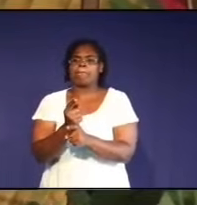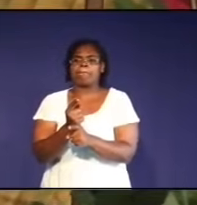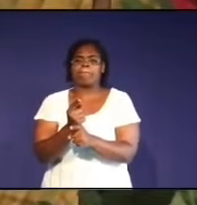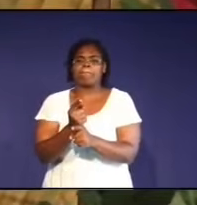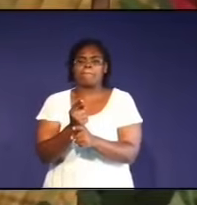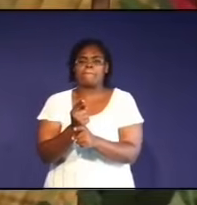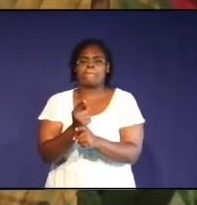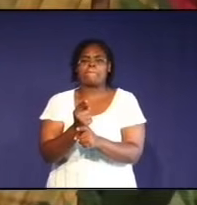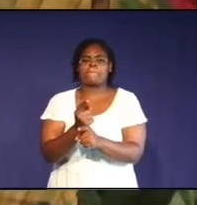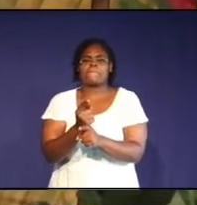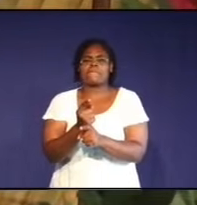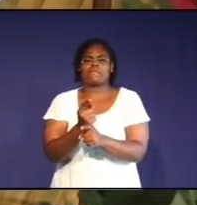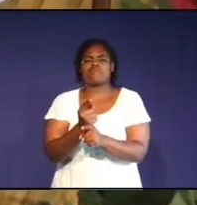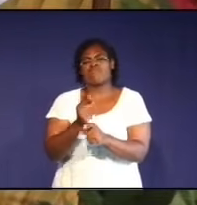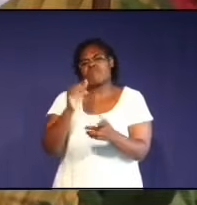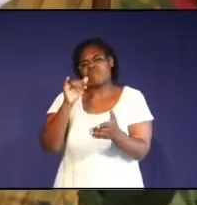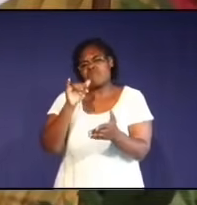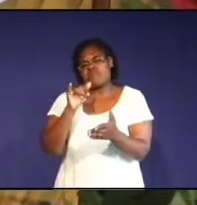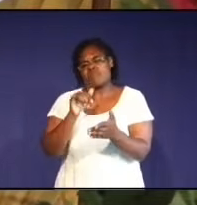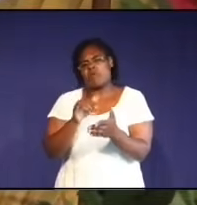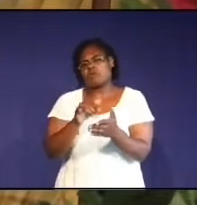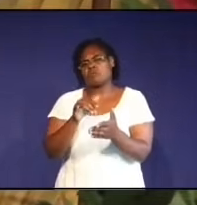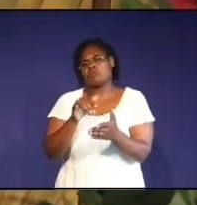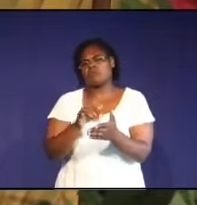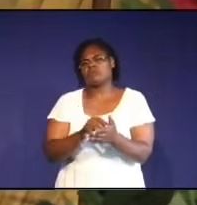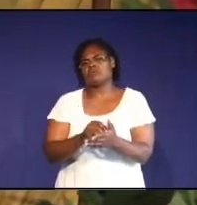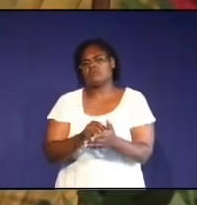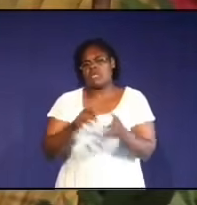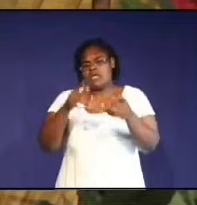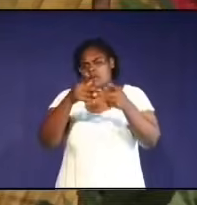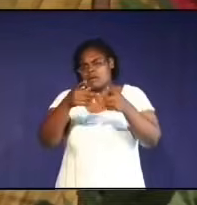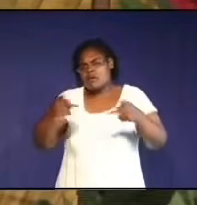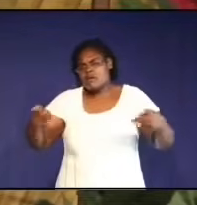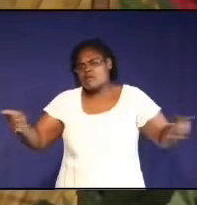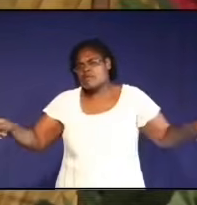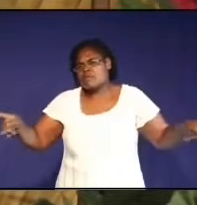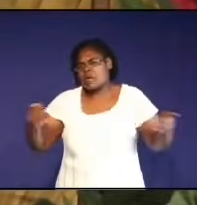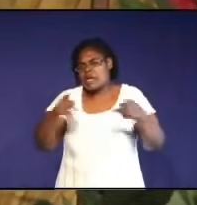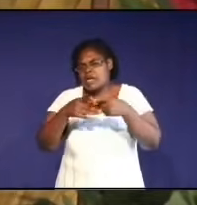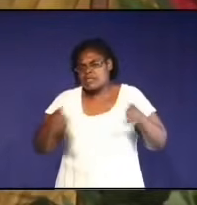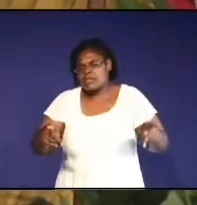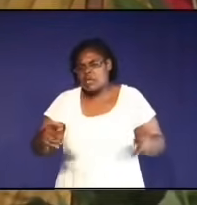accustomed to by now. I'm going to say it anyhow. Black lives matter.